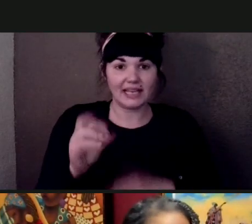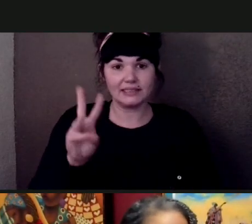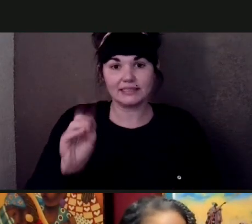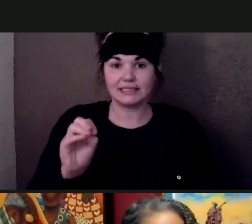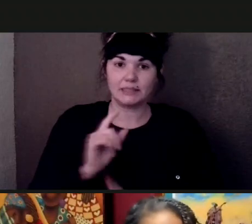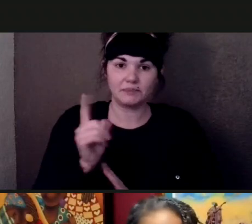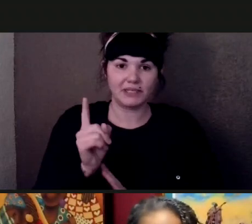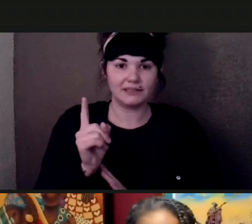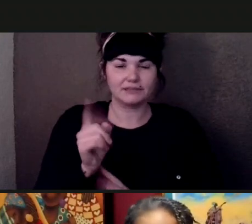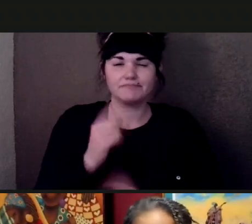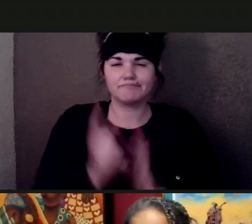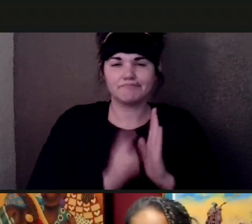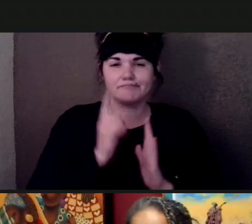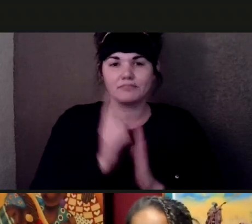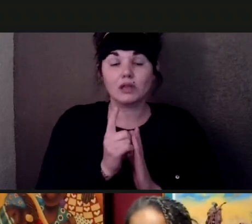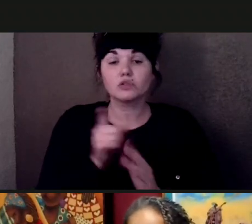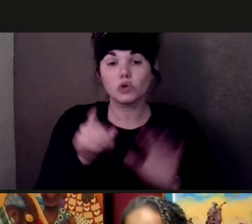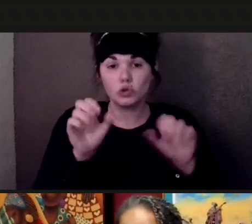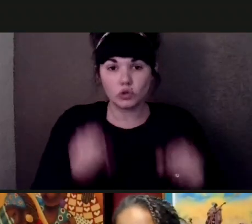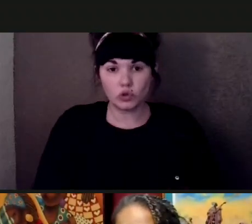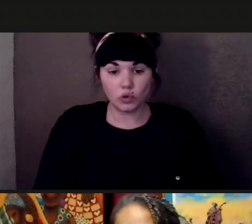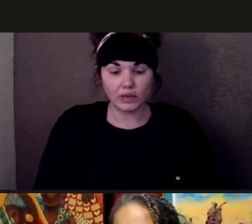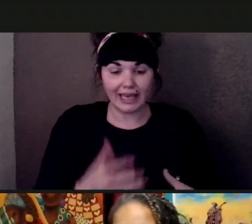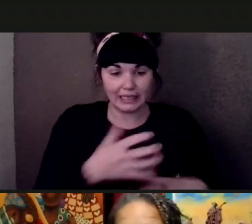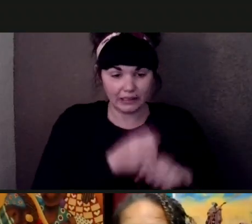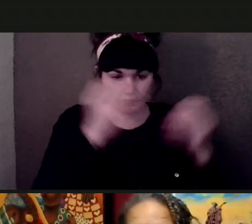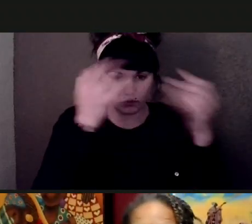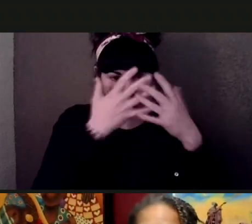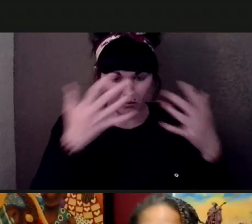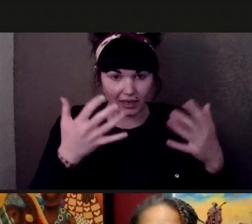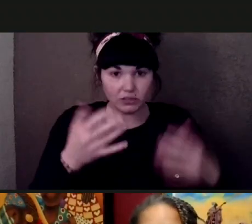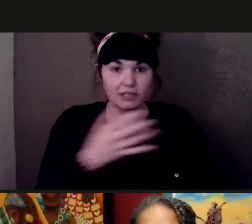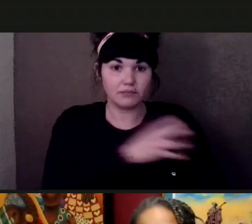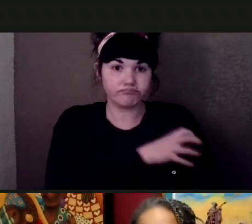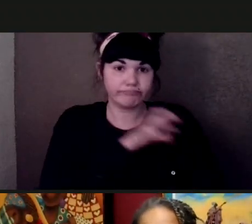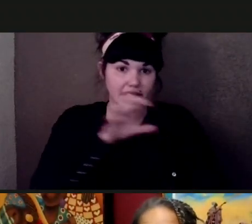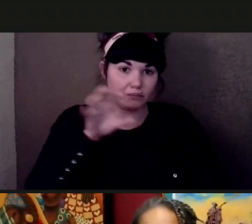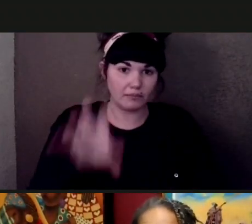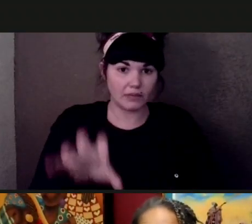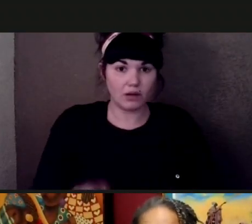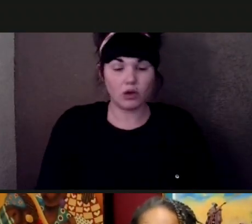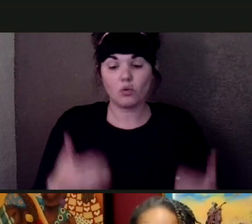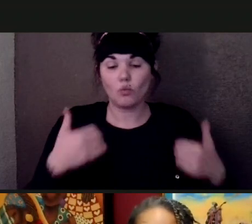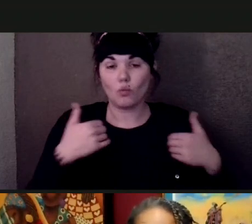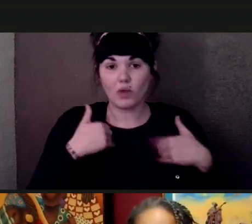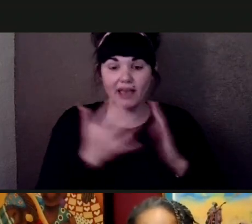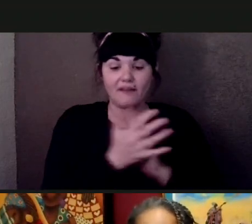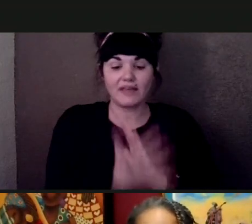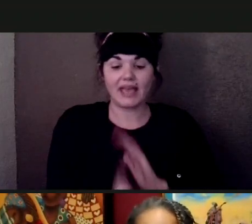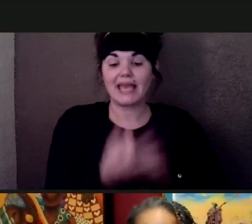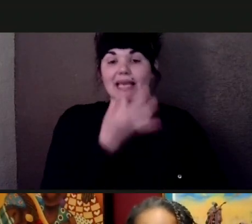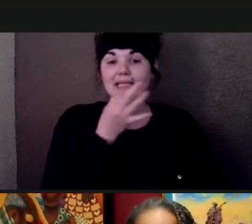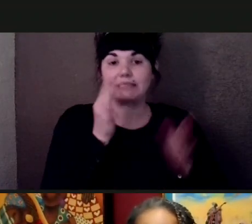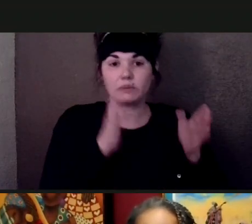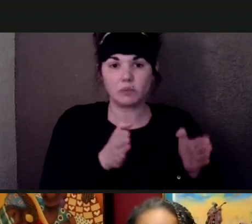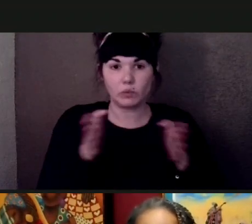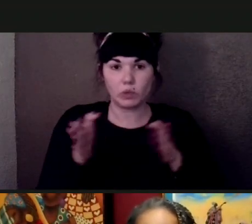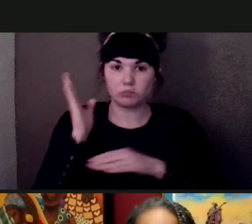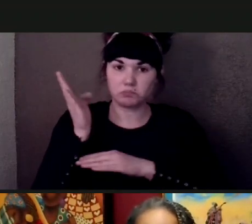be empowered. Um, have a collection of experts to share their expertise in a number of different